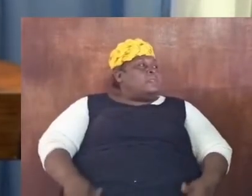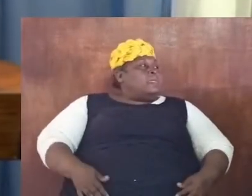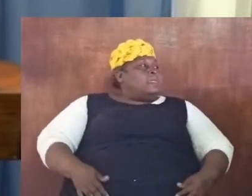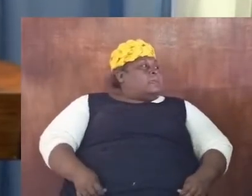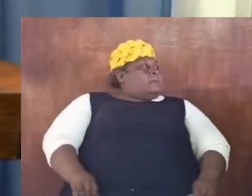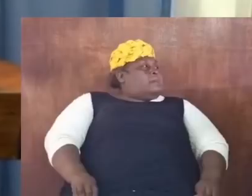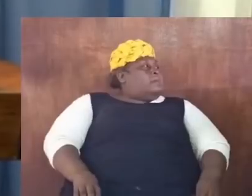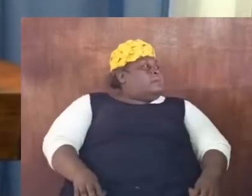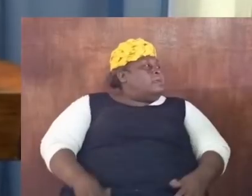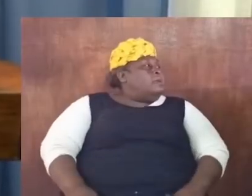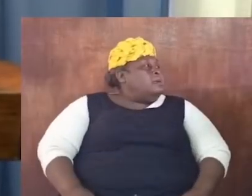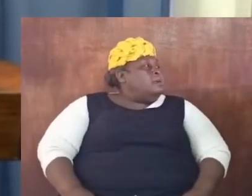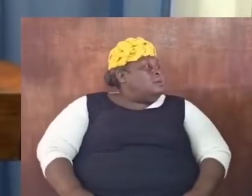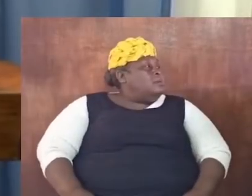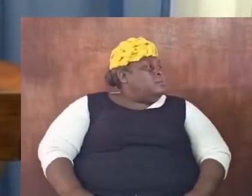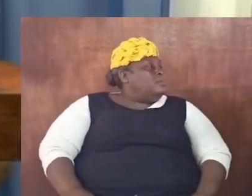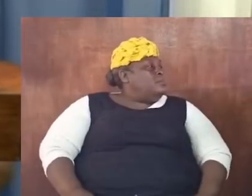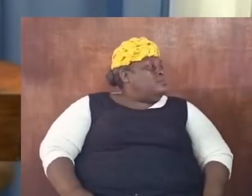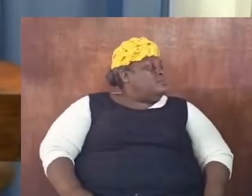the golden bells.